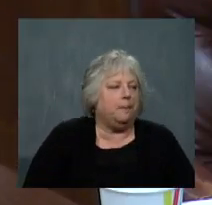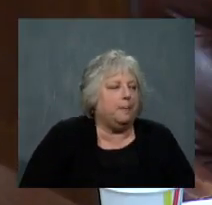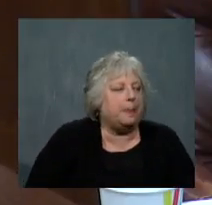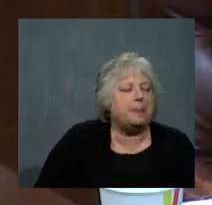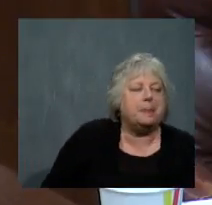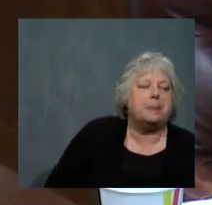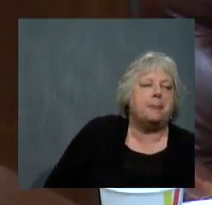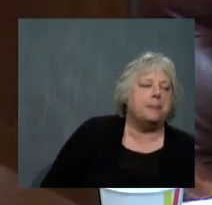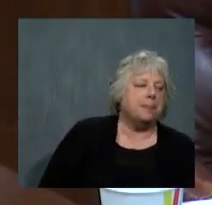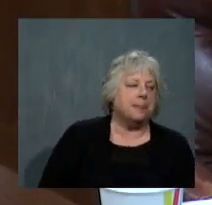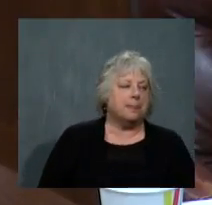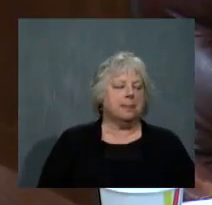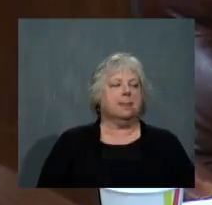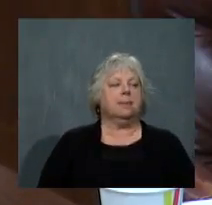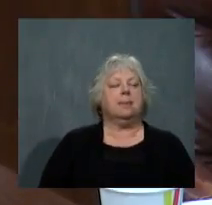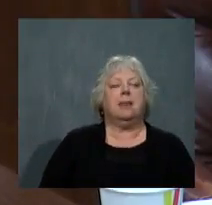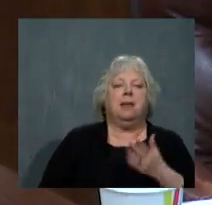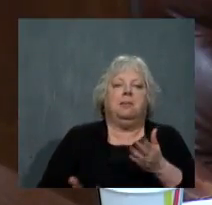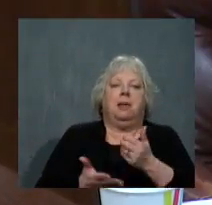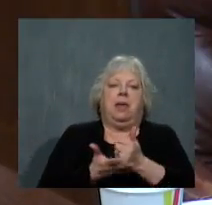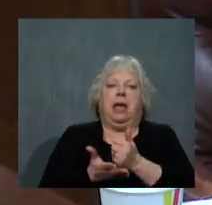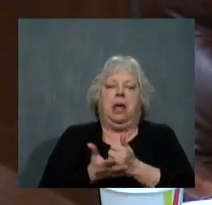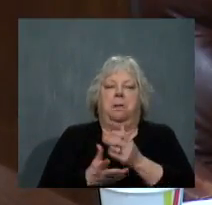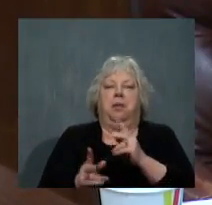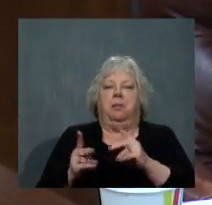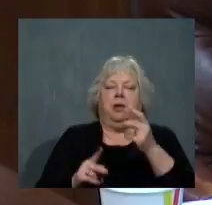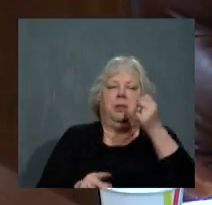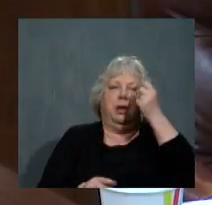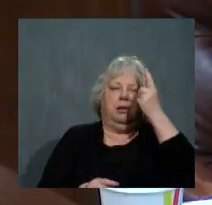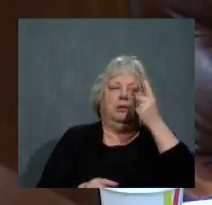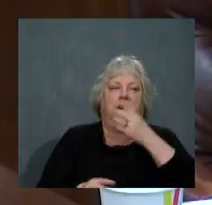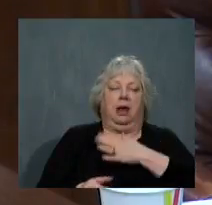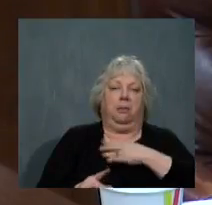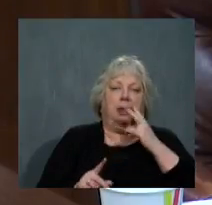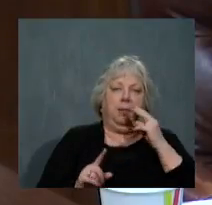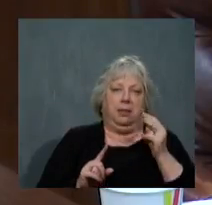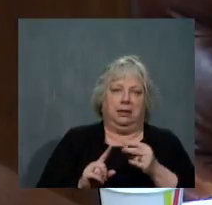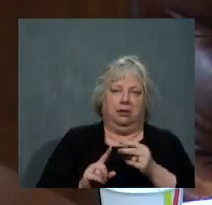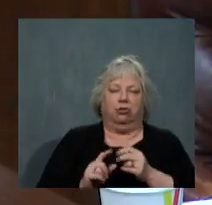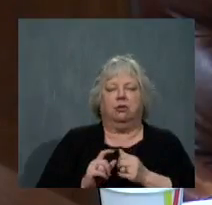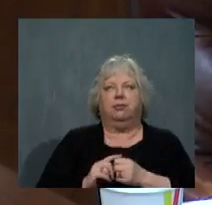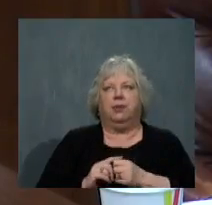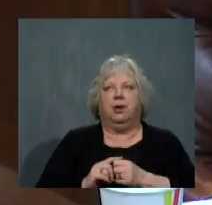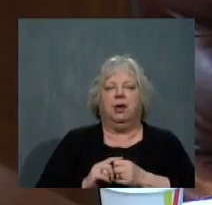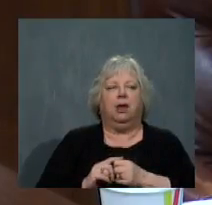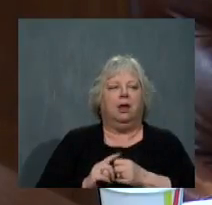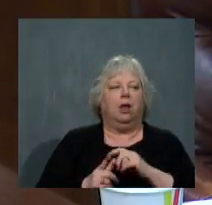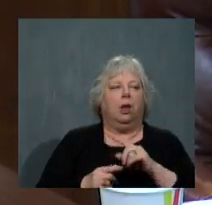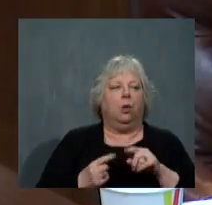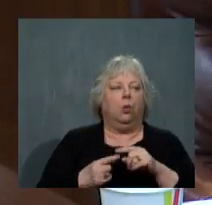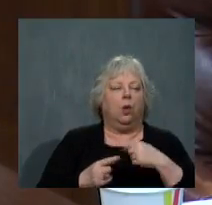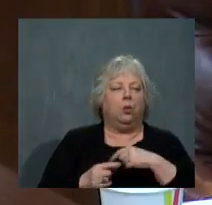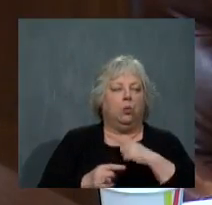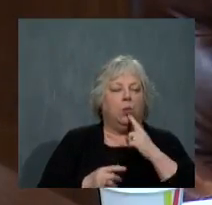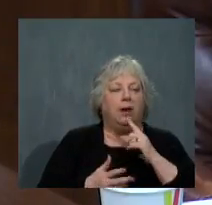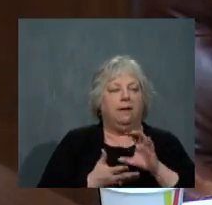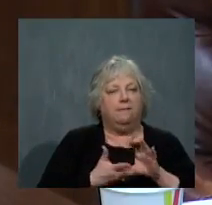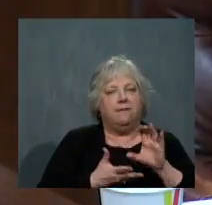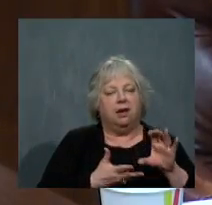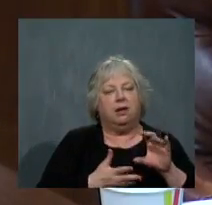maybe help people understand my position on this. When we did Jericho Way, we